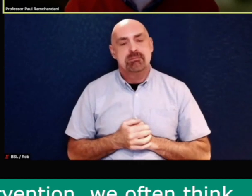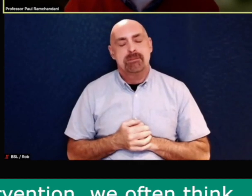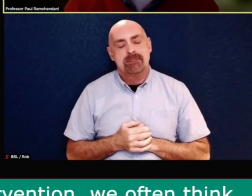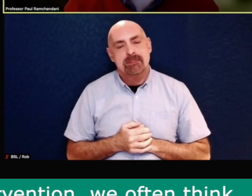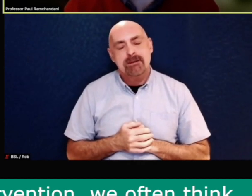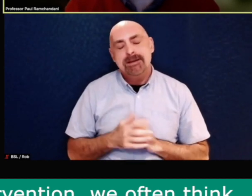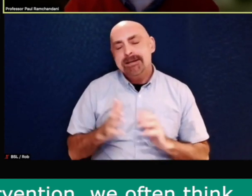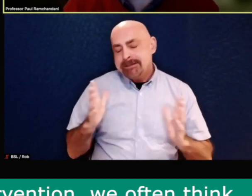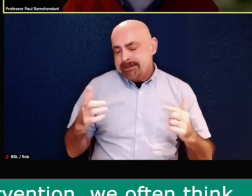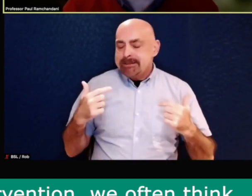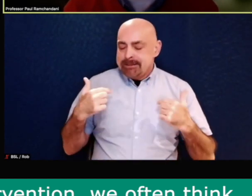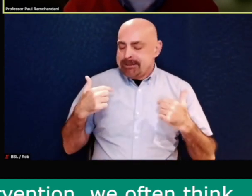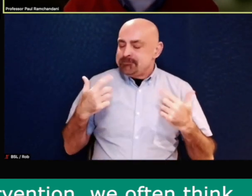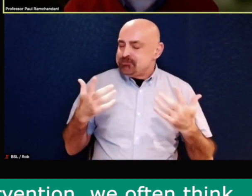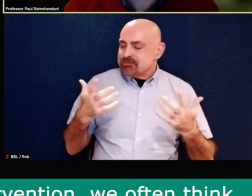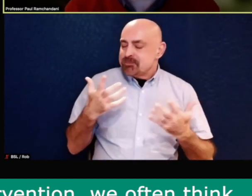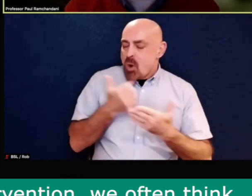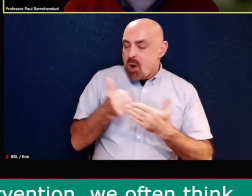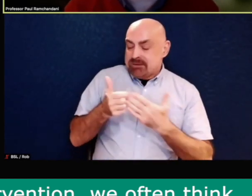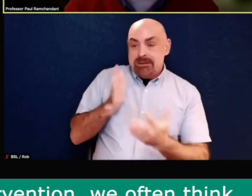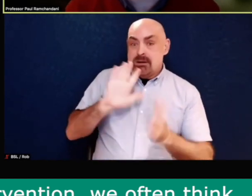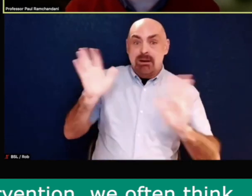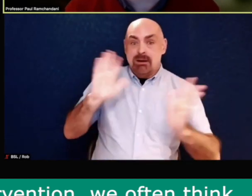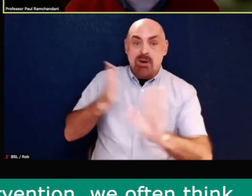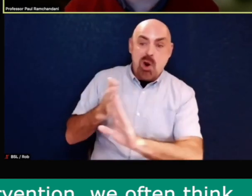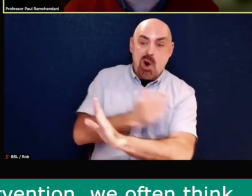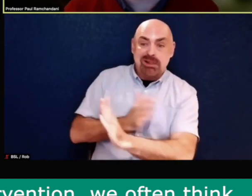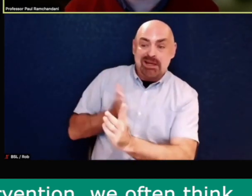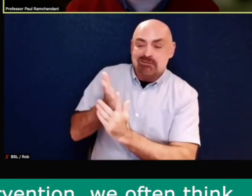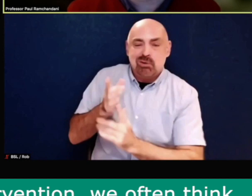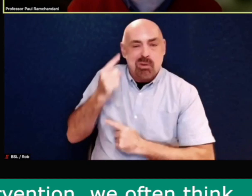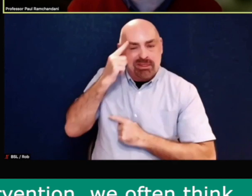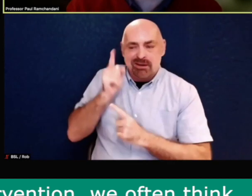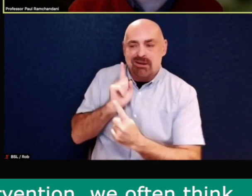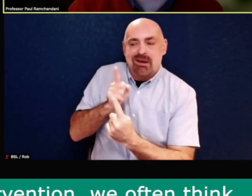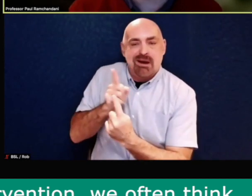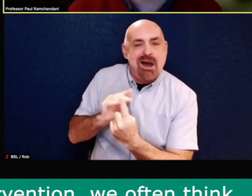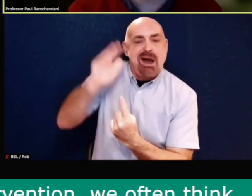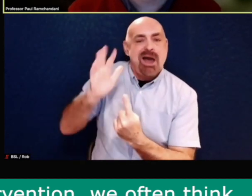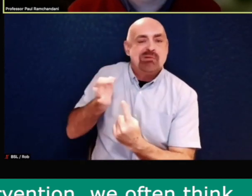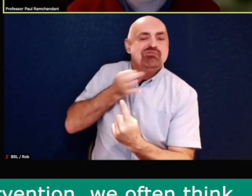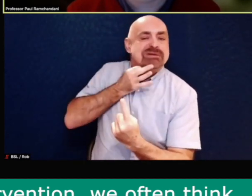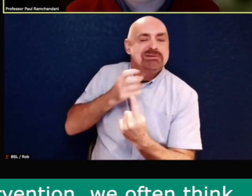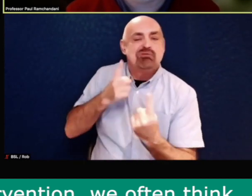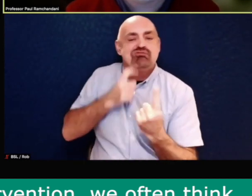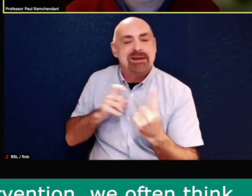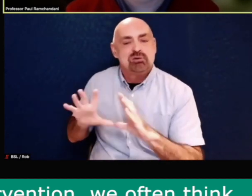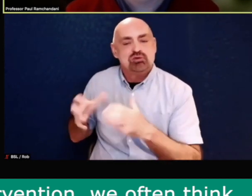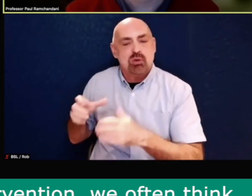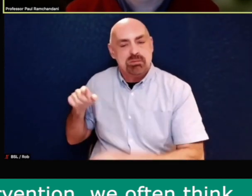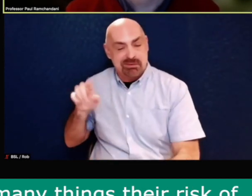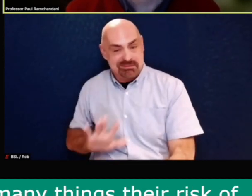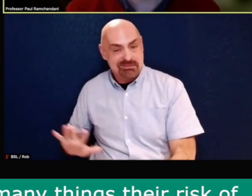We often focus, and when we think about early intervention, we often think about the high risk group, and it represented by the red colouring in